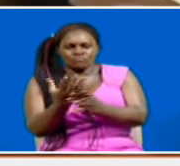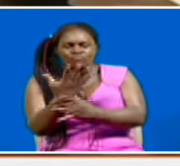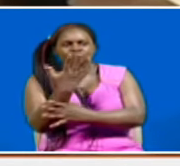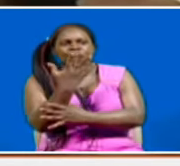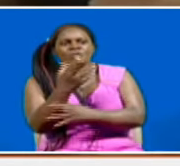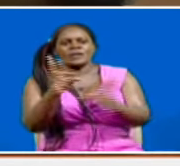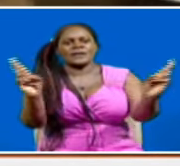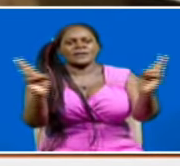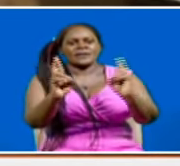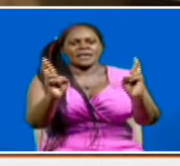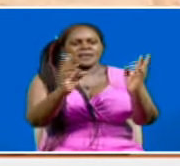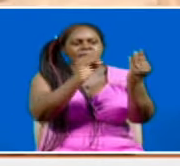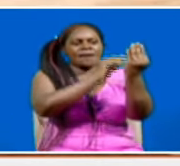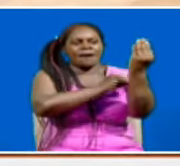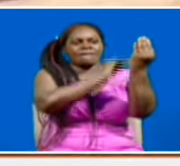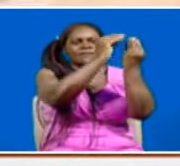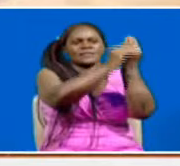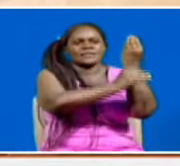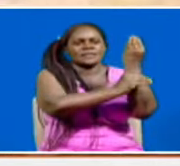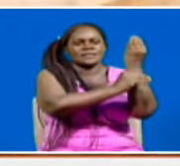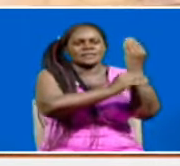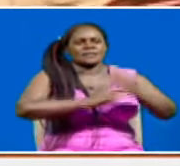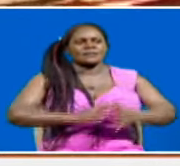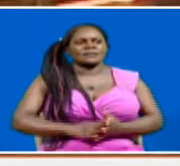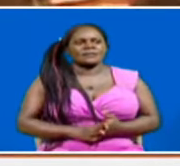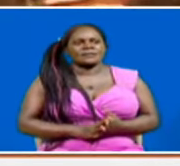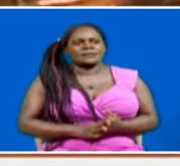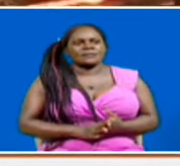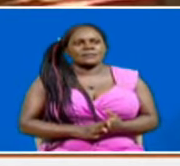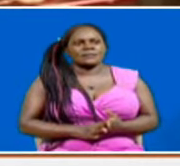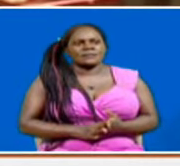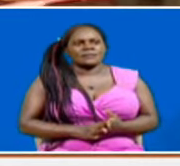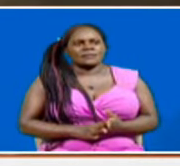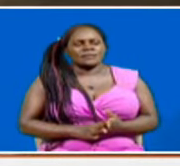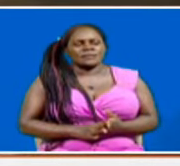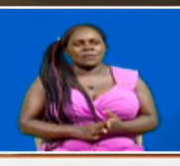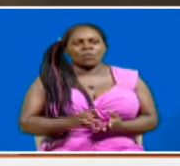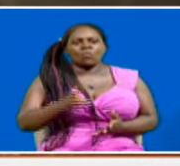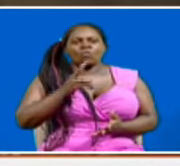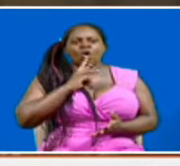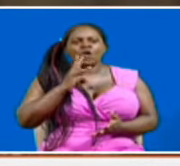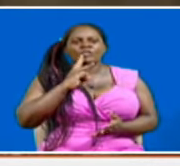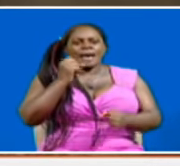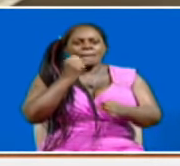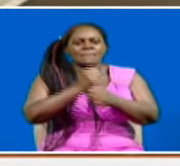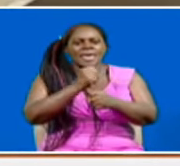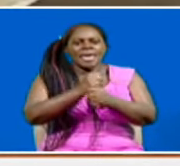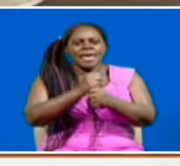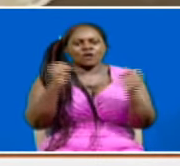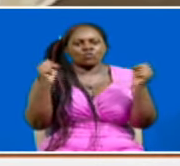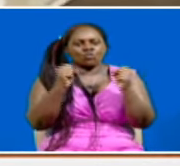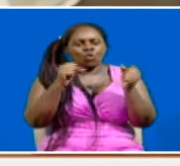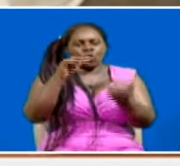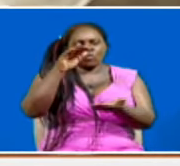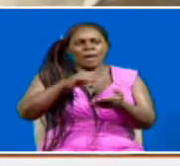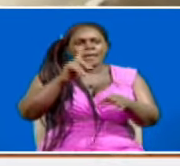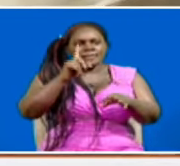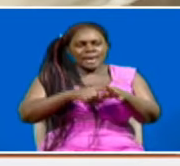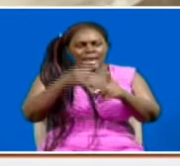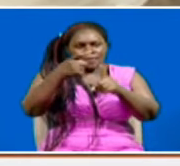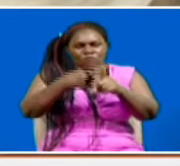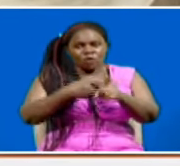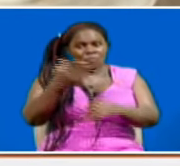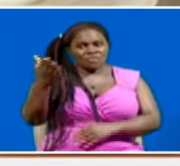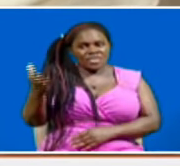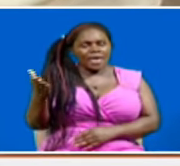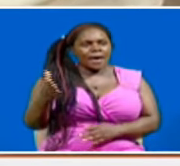they are ready for harvesting. To maintain cool temperatures, the room should be watered regularly. When we get them from down